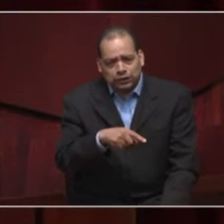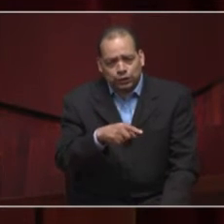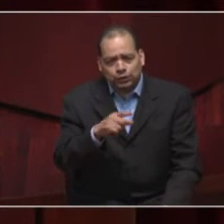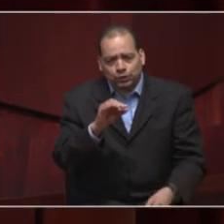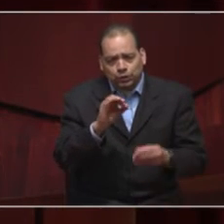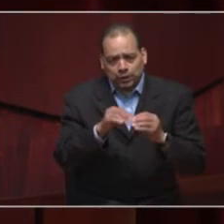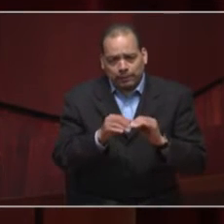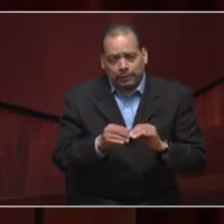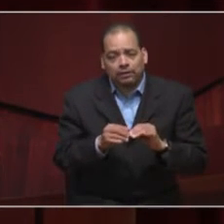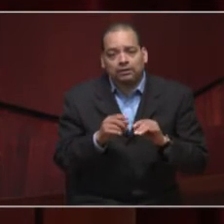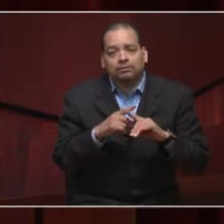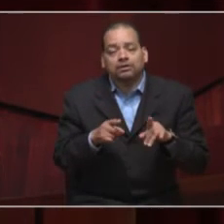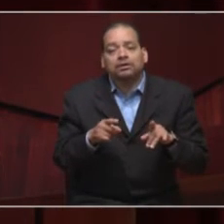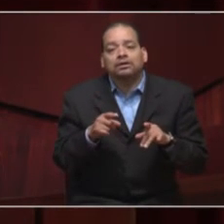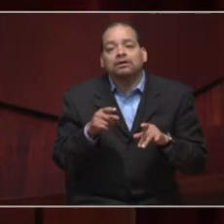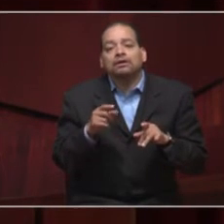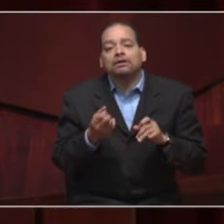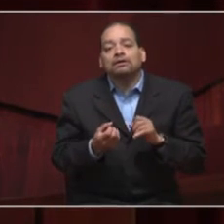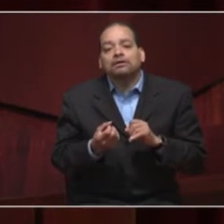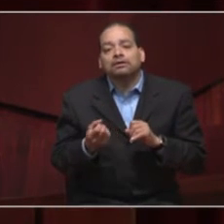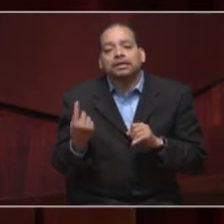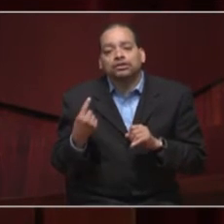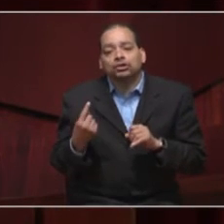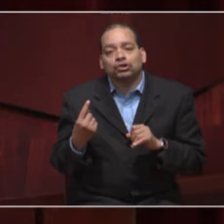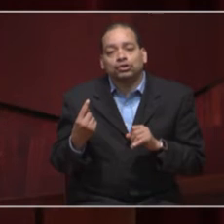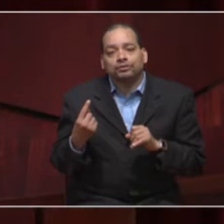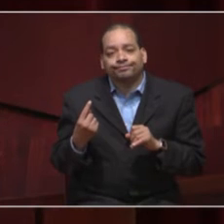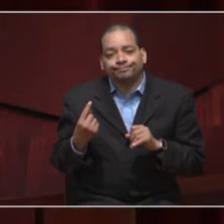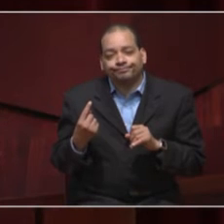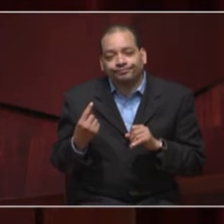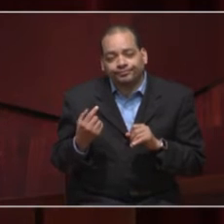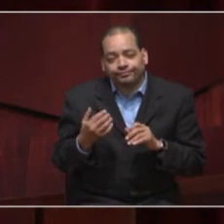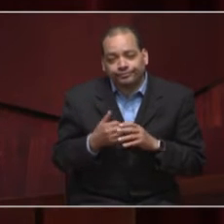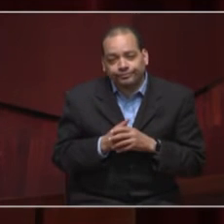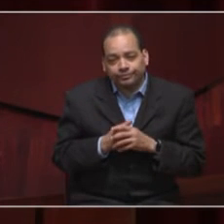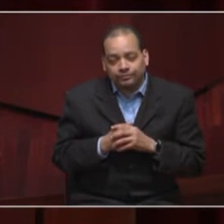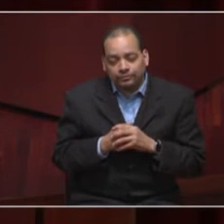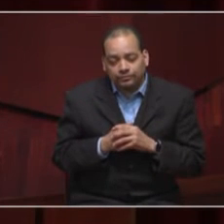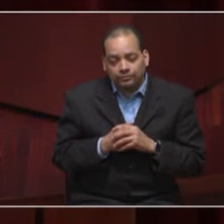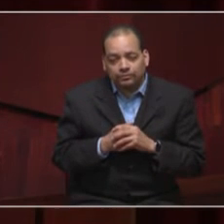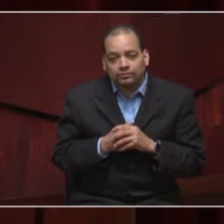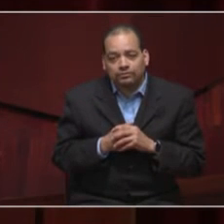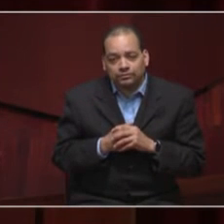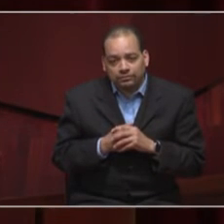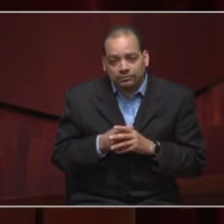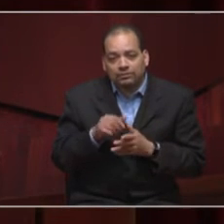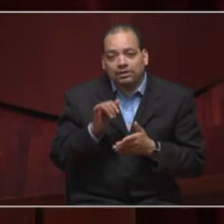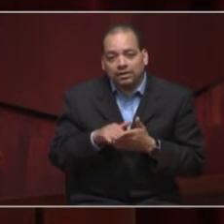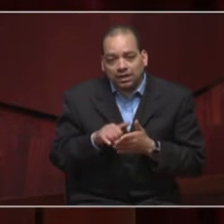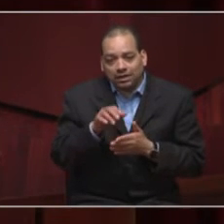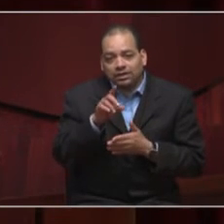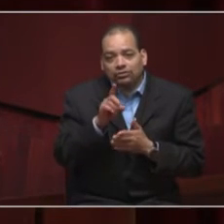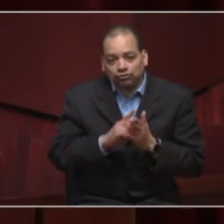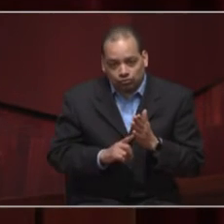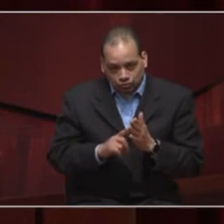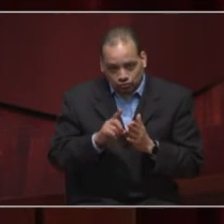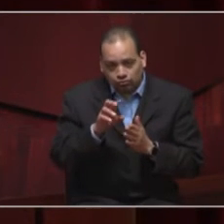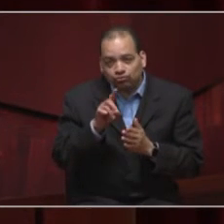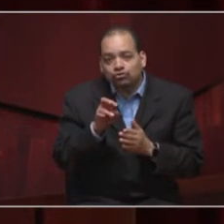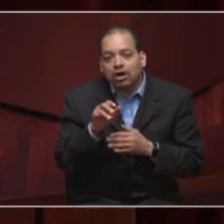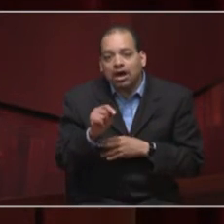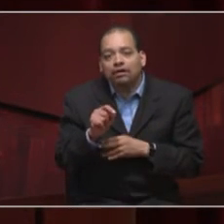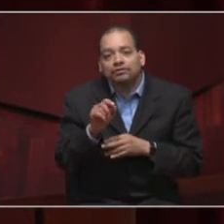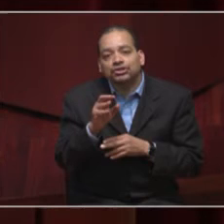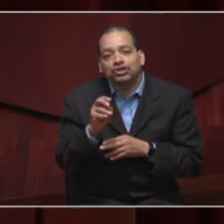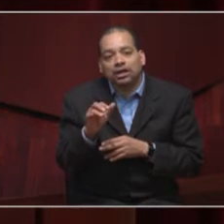number. Last year, about the expiration of those draft shell TRs. These are things that